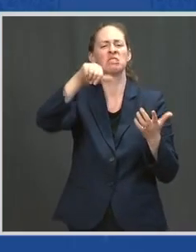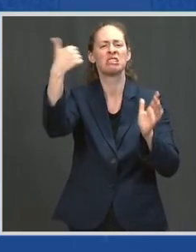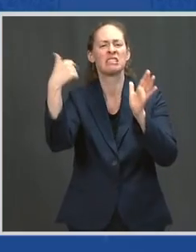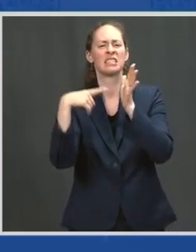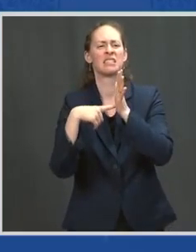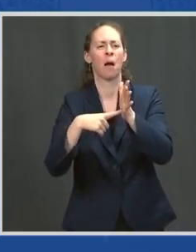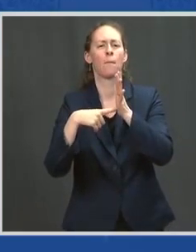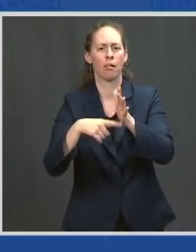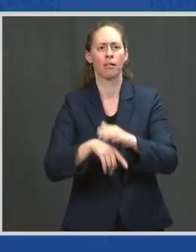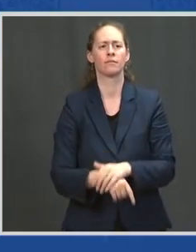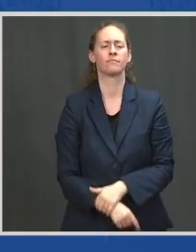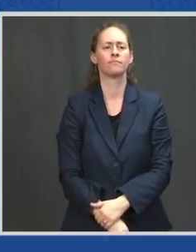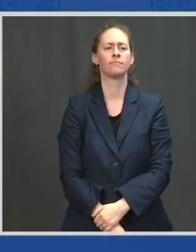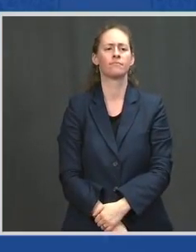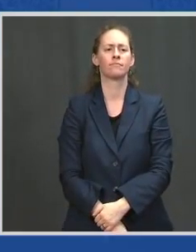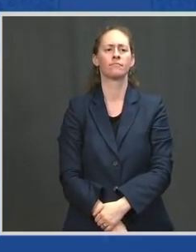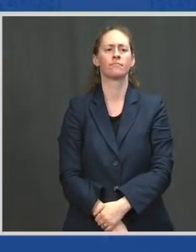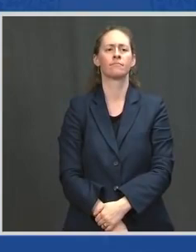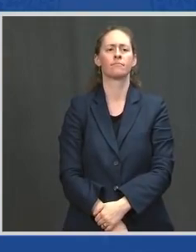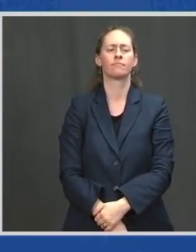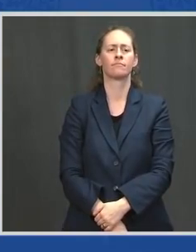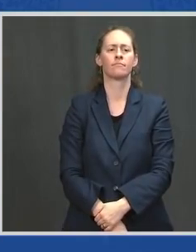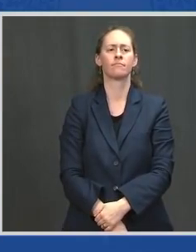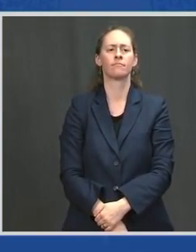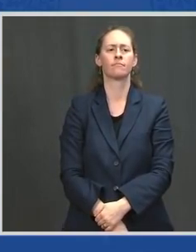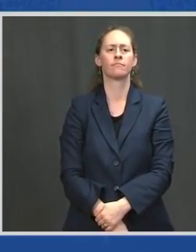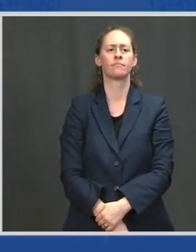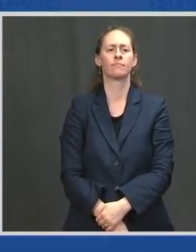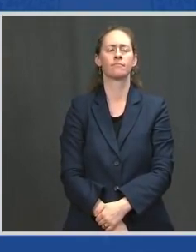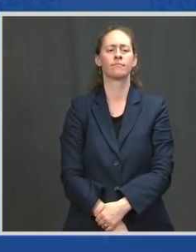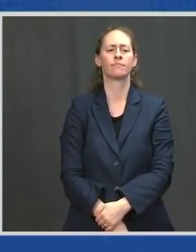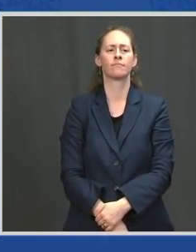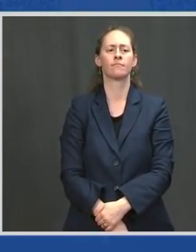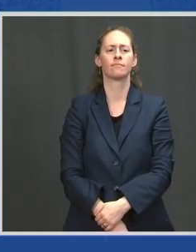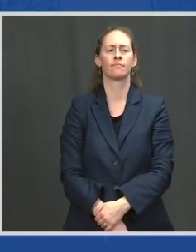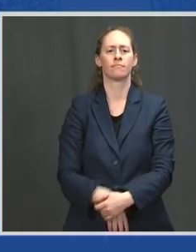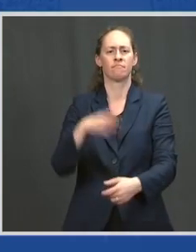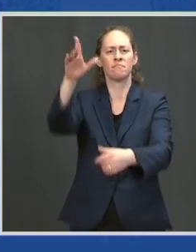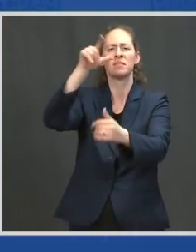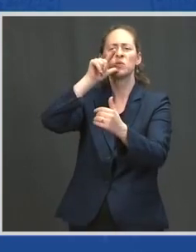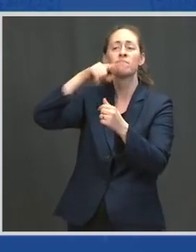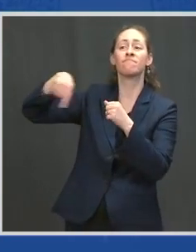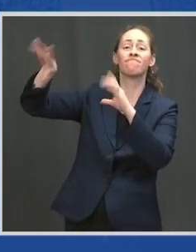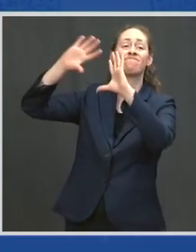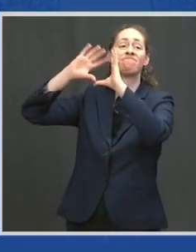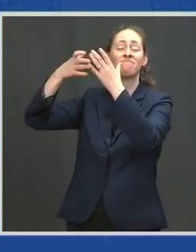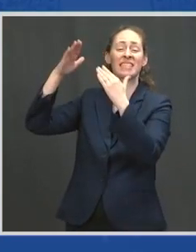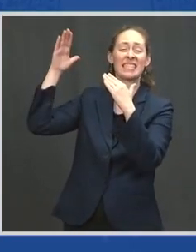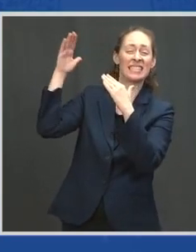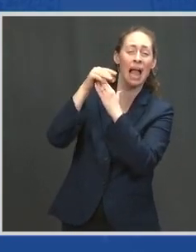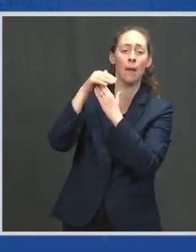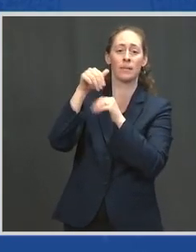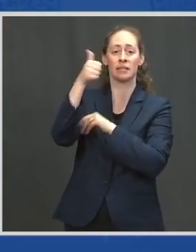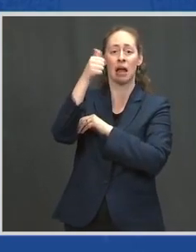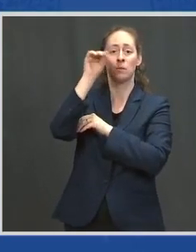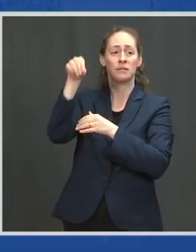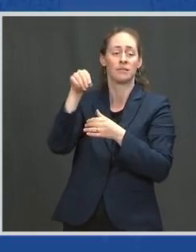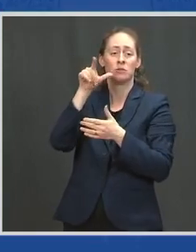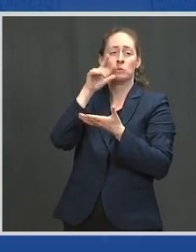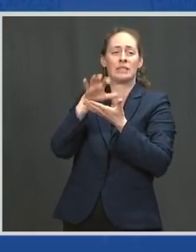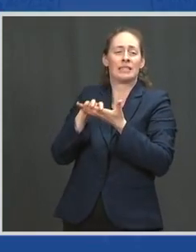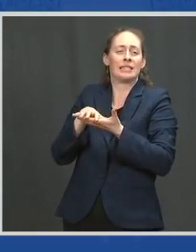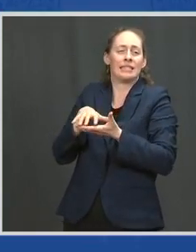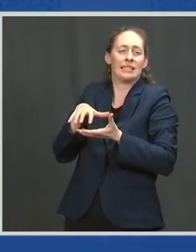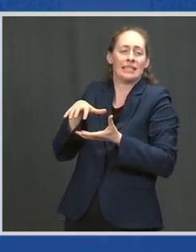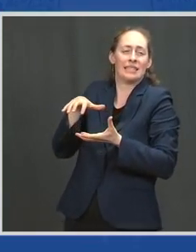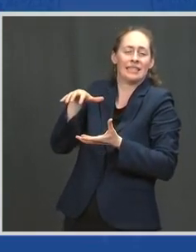1% to pay the same tax rate they paid in 2001 when George Bush was president, that would